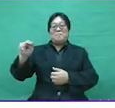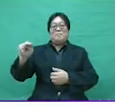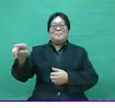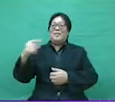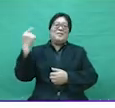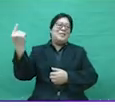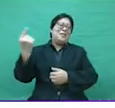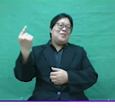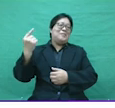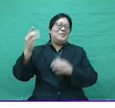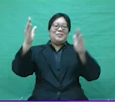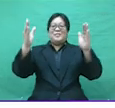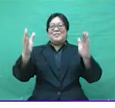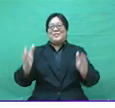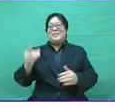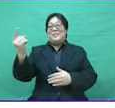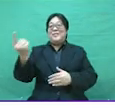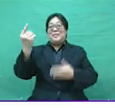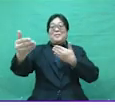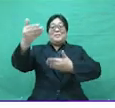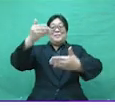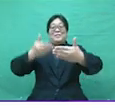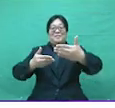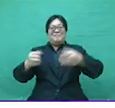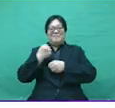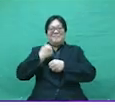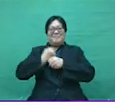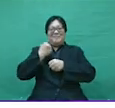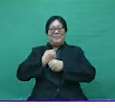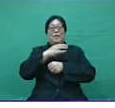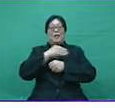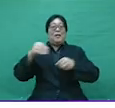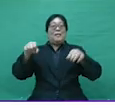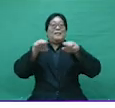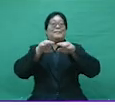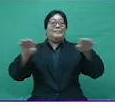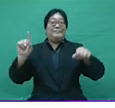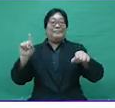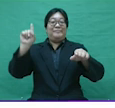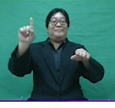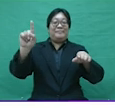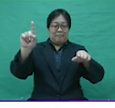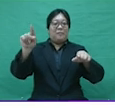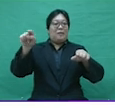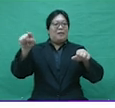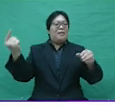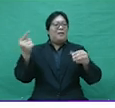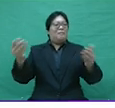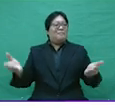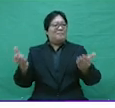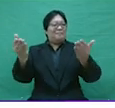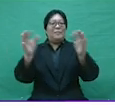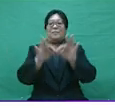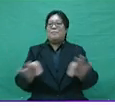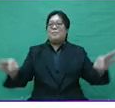is, like always, one of the people not only behind the curtain but also on stage who is pushing